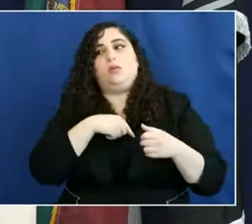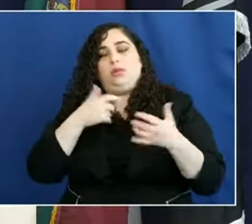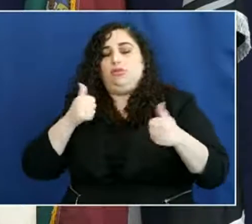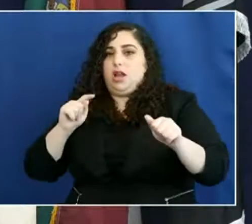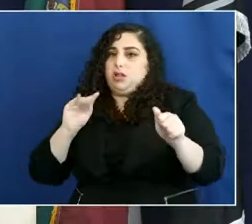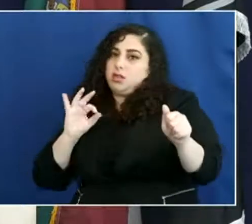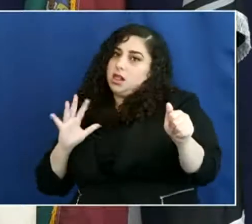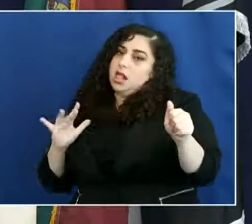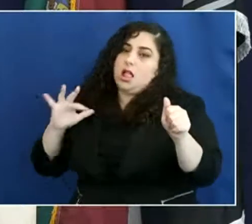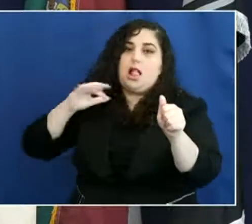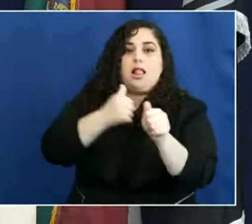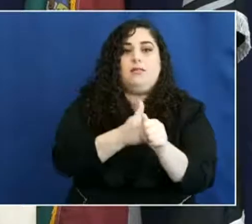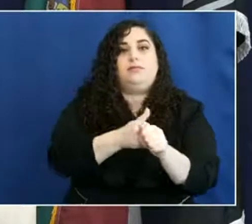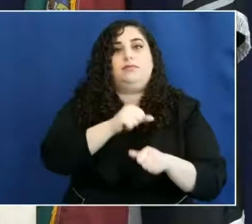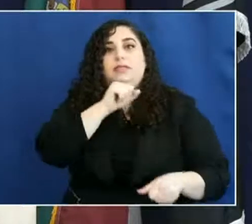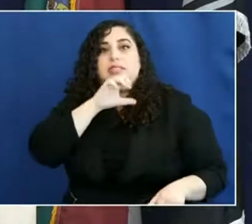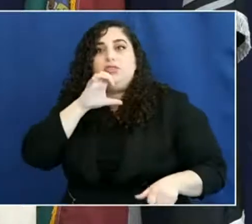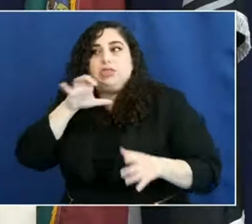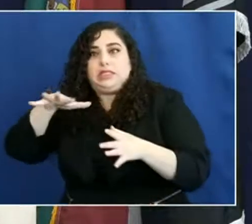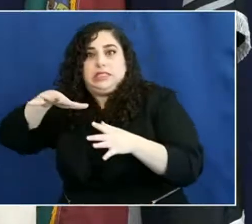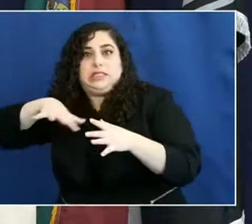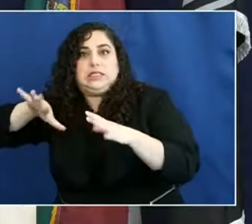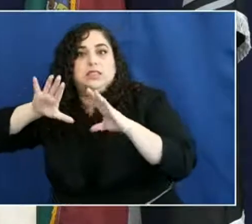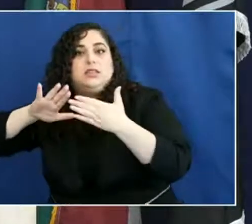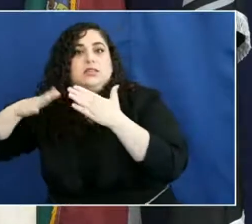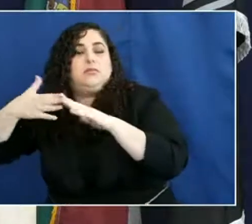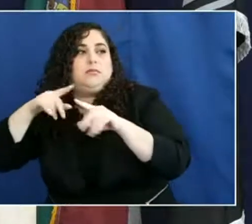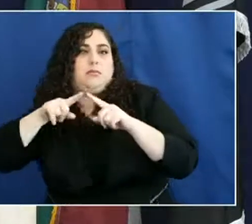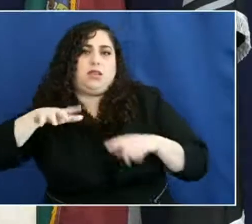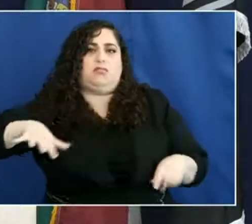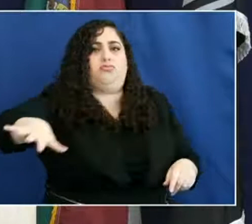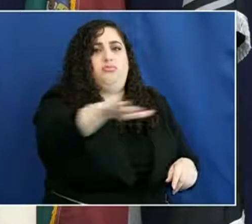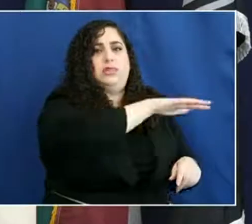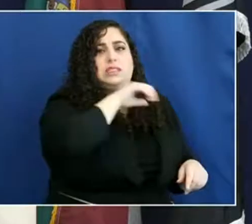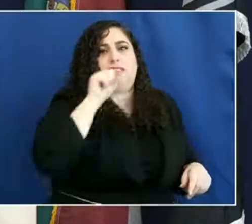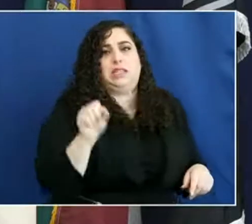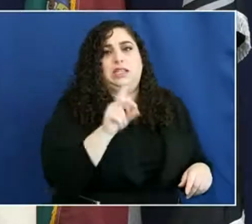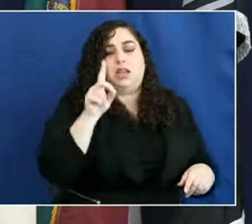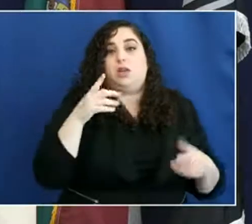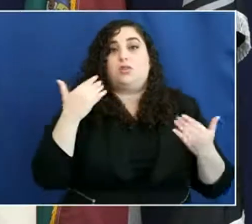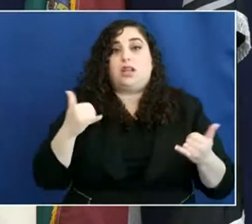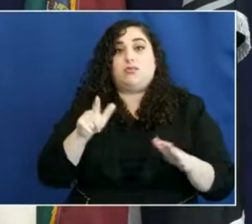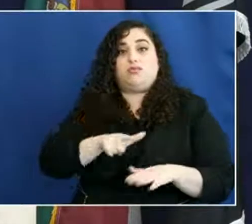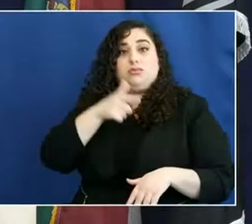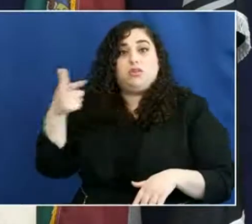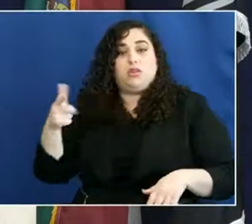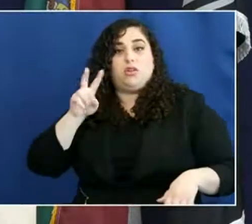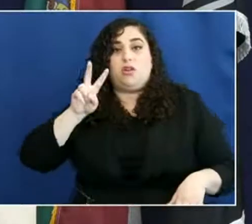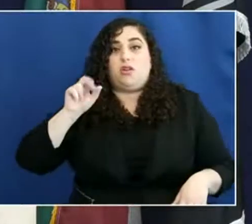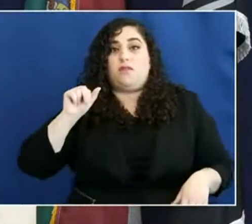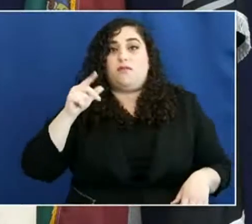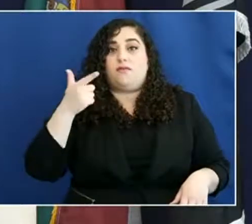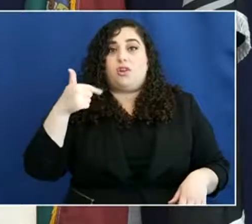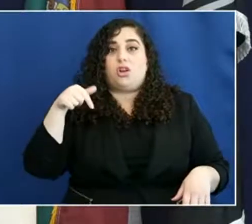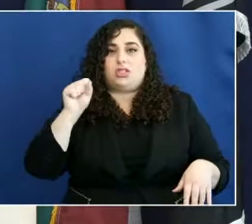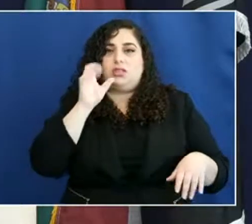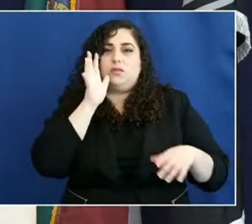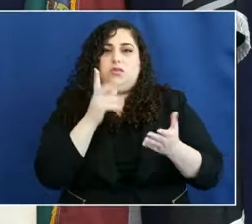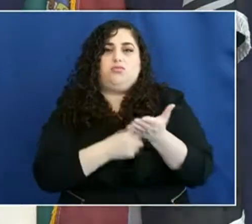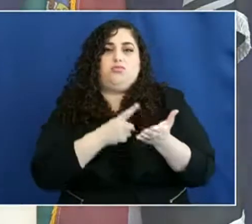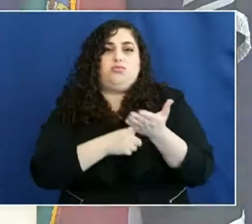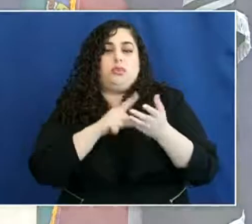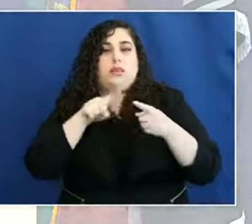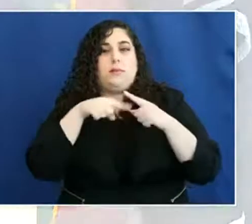homebound seniors. Before we hear from Supervisor Vargas, let me walk through a couple of our charts real quick, just 3. The first is just the